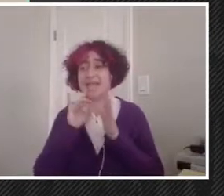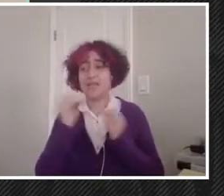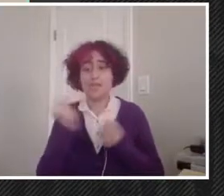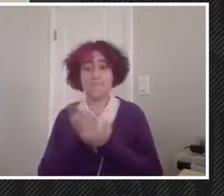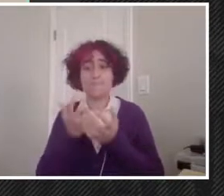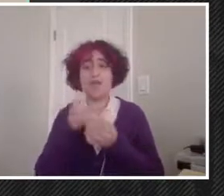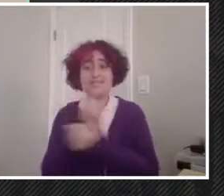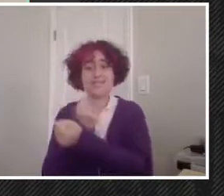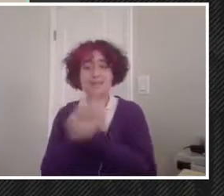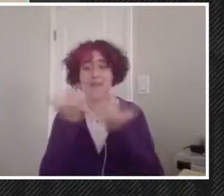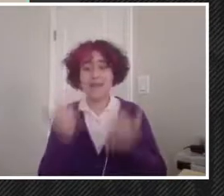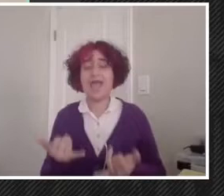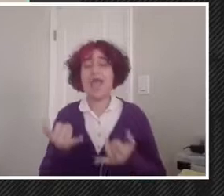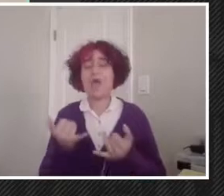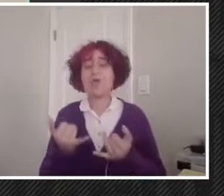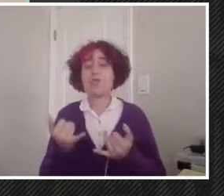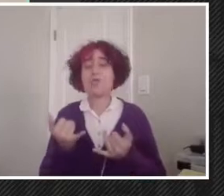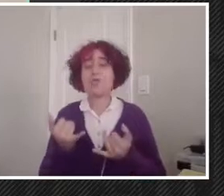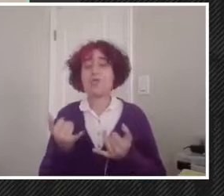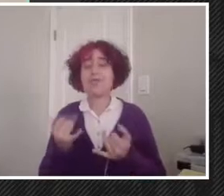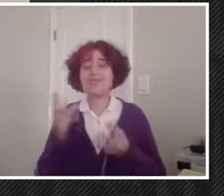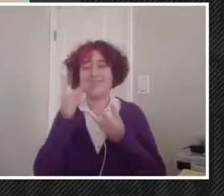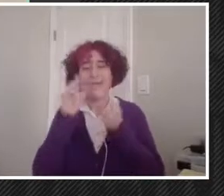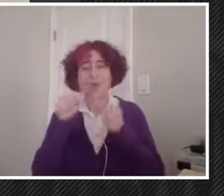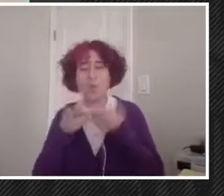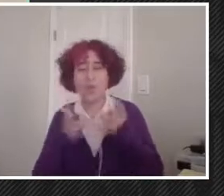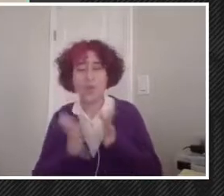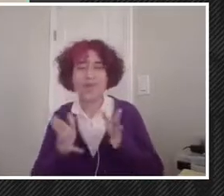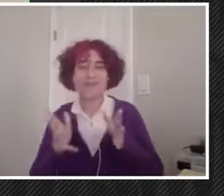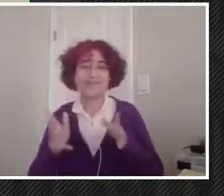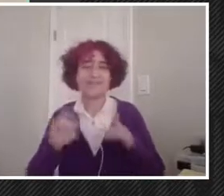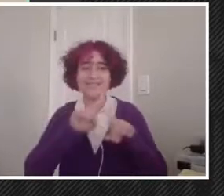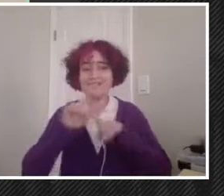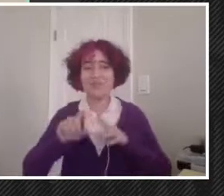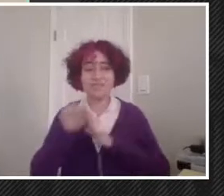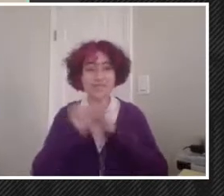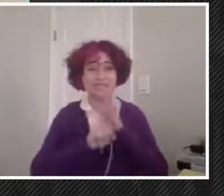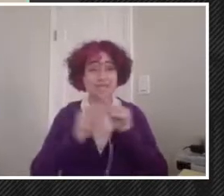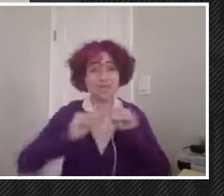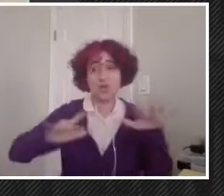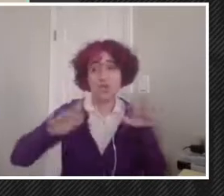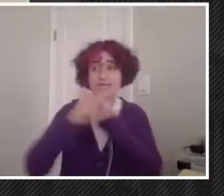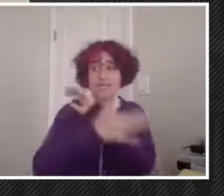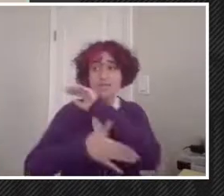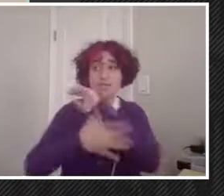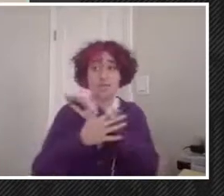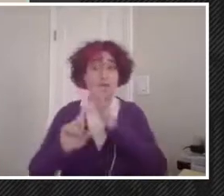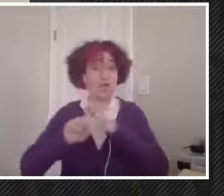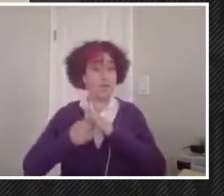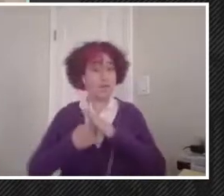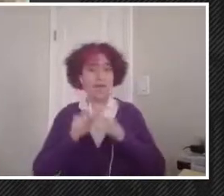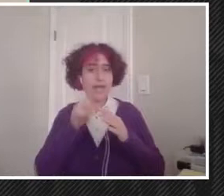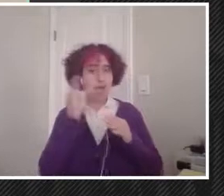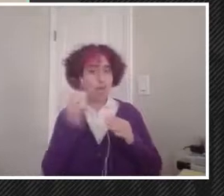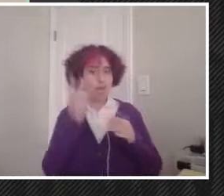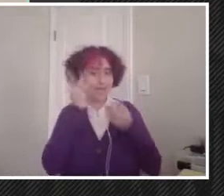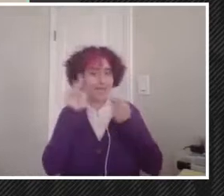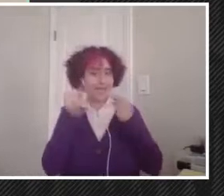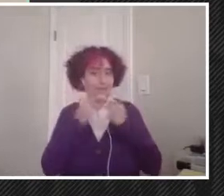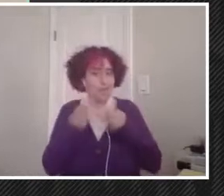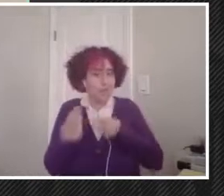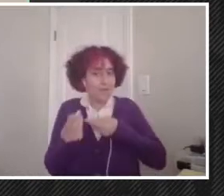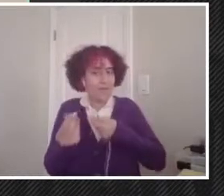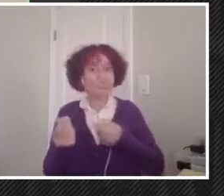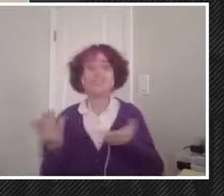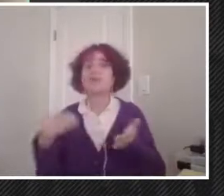ways that various states across the country are going to begin to not just think about reparations, because again, reparations is a federal bill,